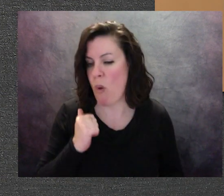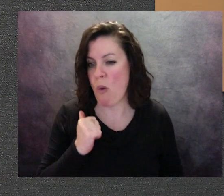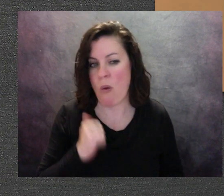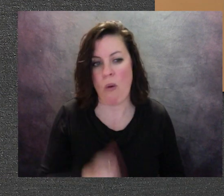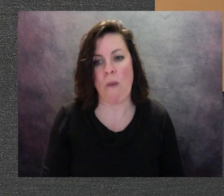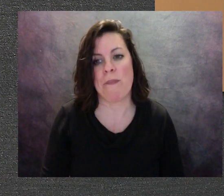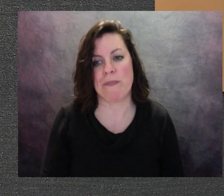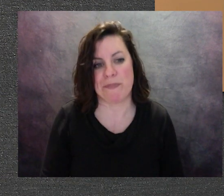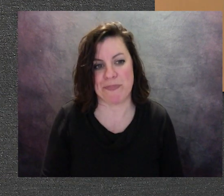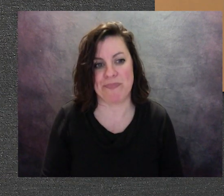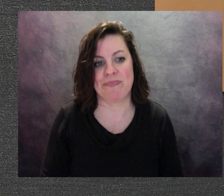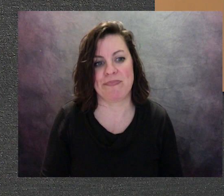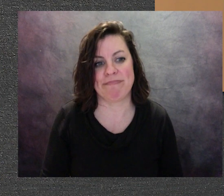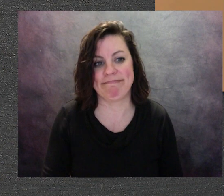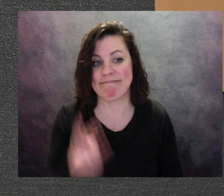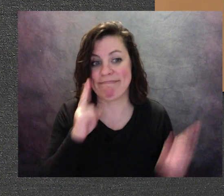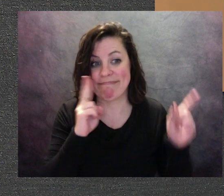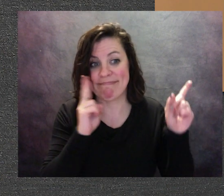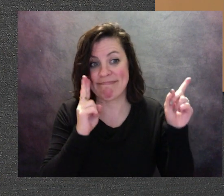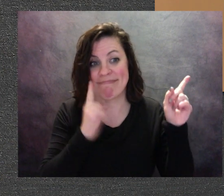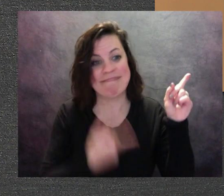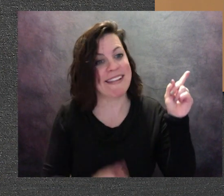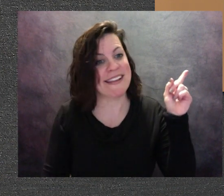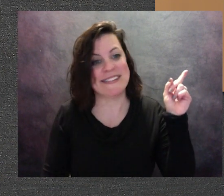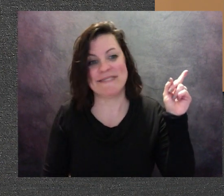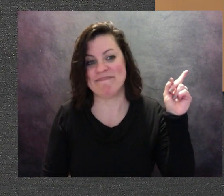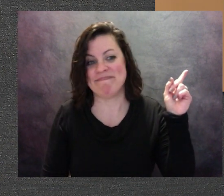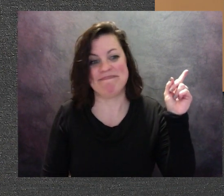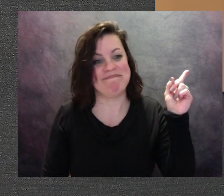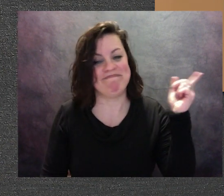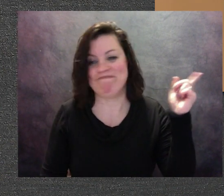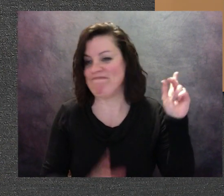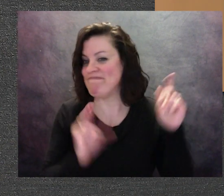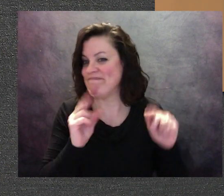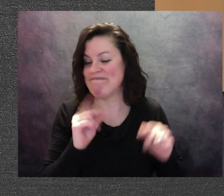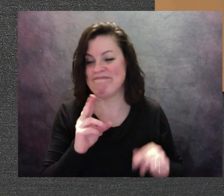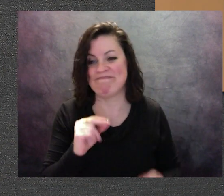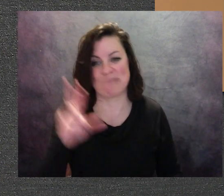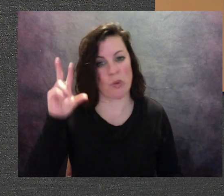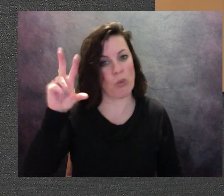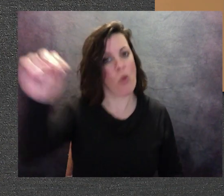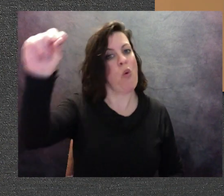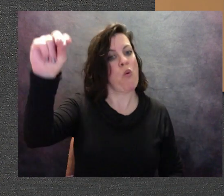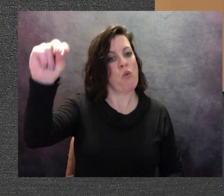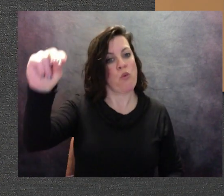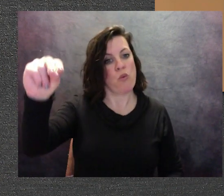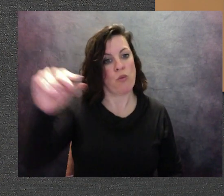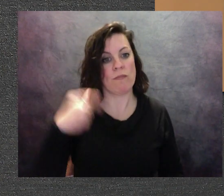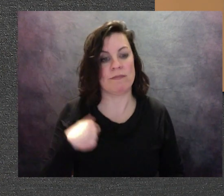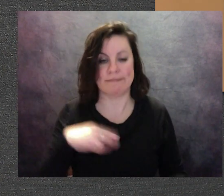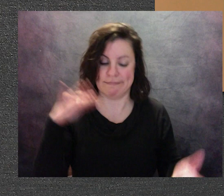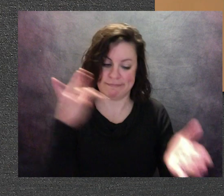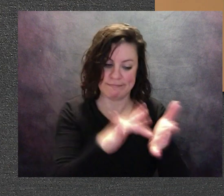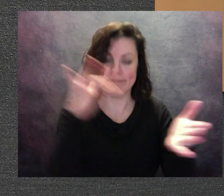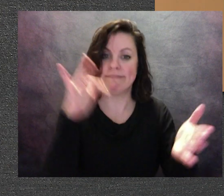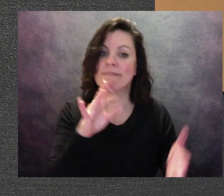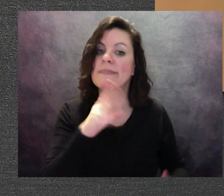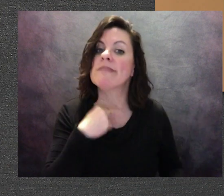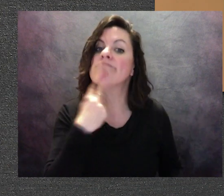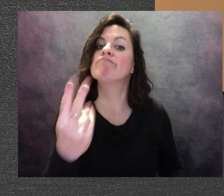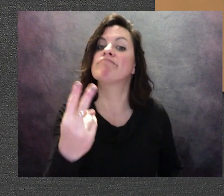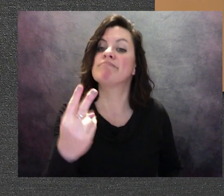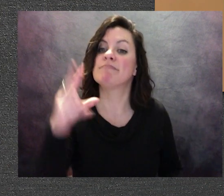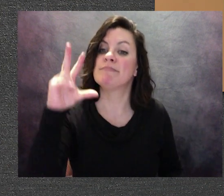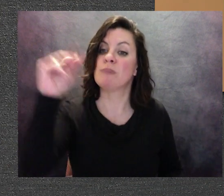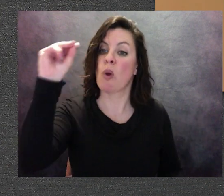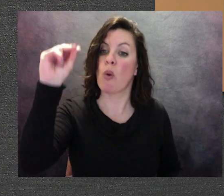penny. No, it doesn't. So that is a No. no. And the